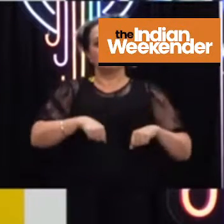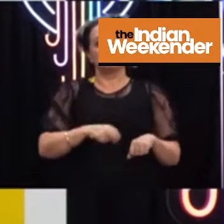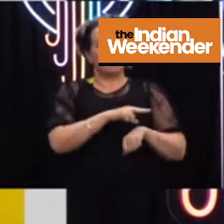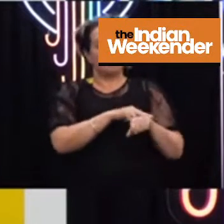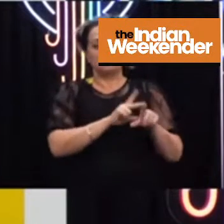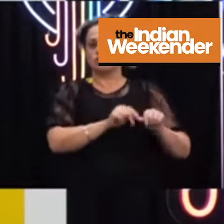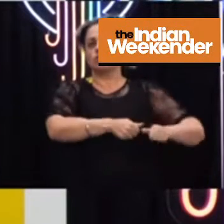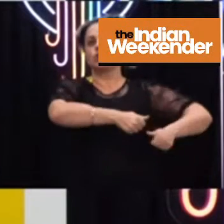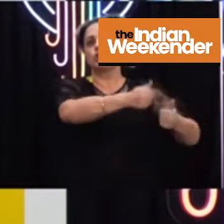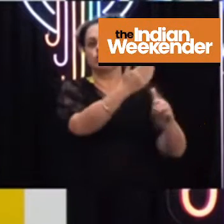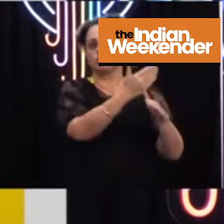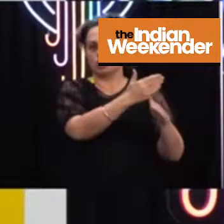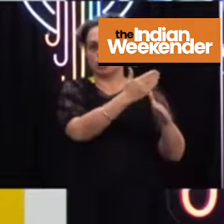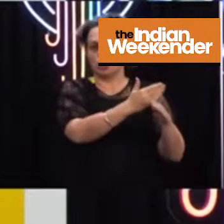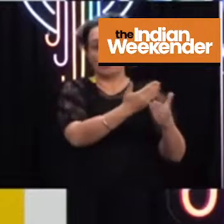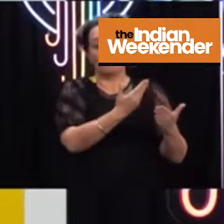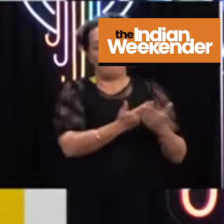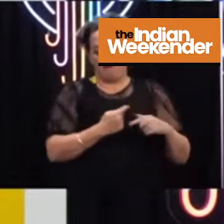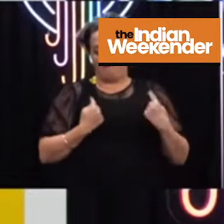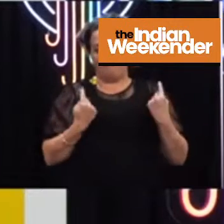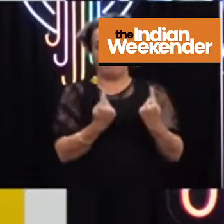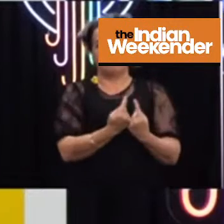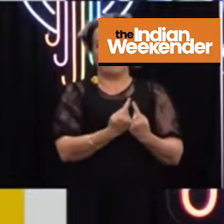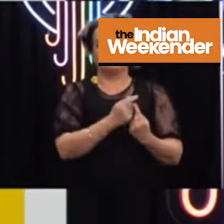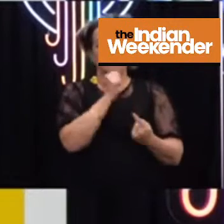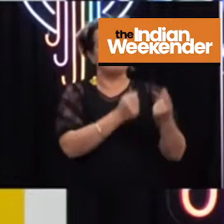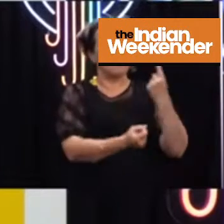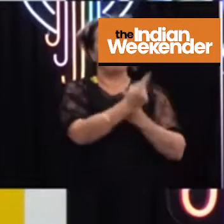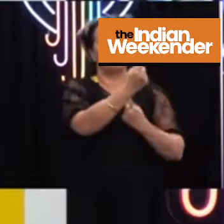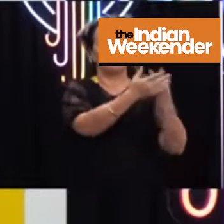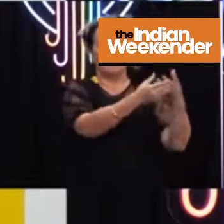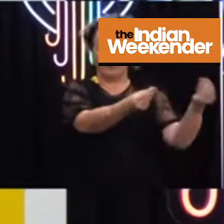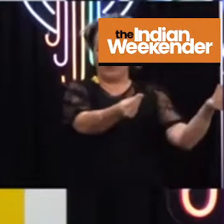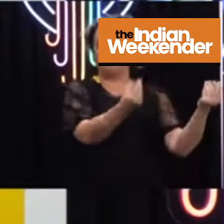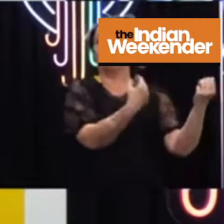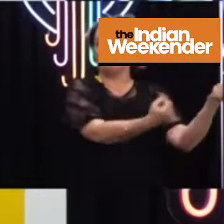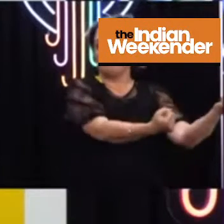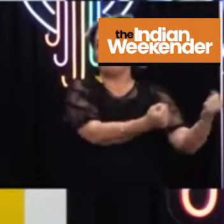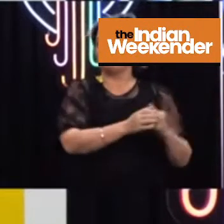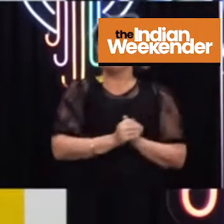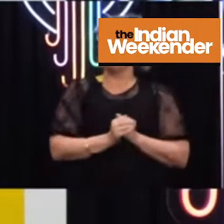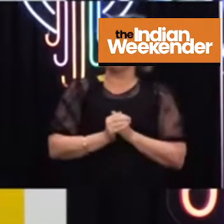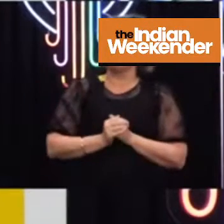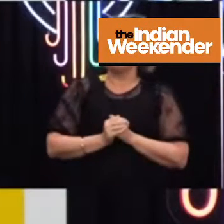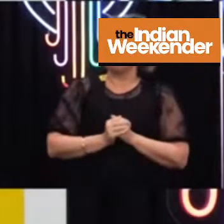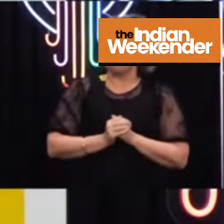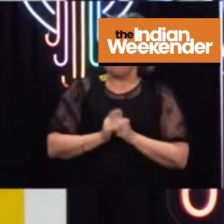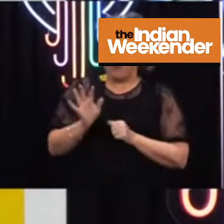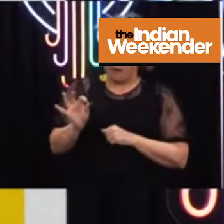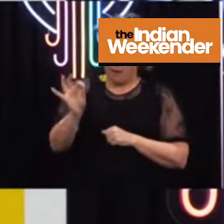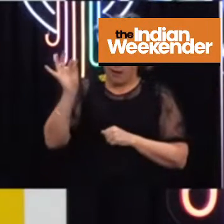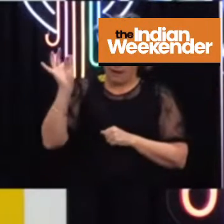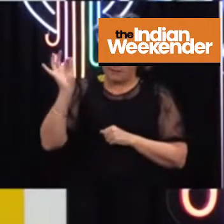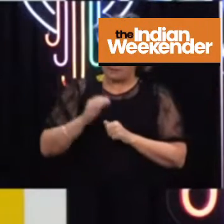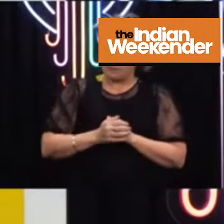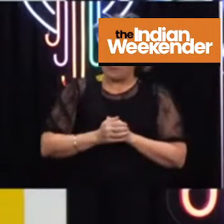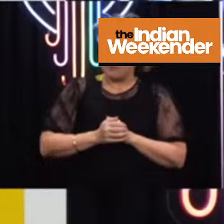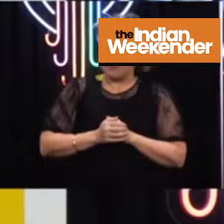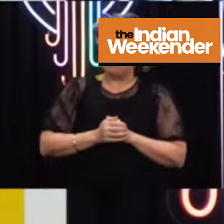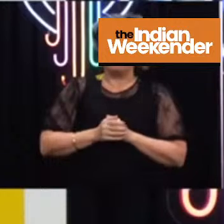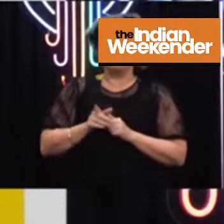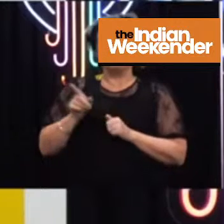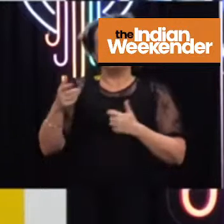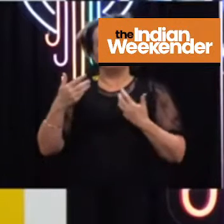our behalf of dealing with those scenarios when they arise. Yeah, in the front. Have you given the police